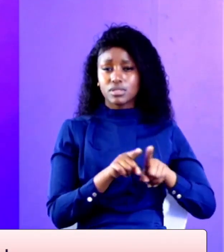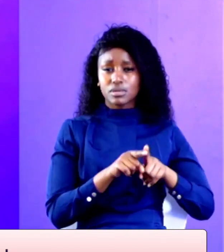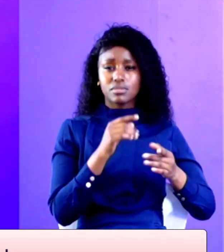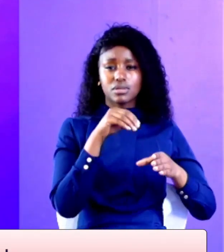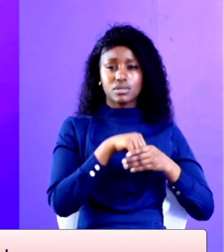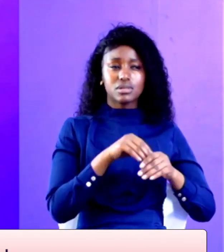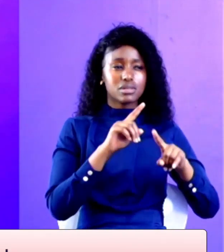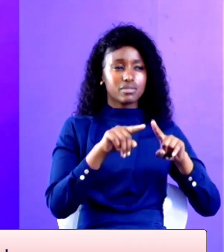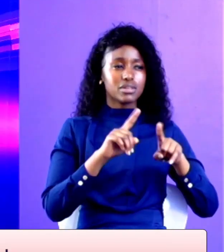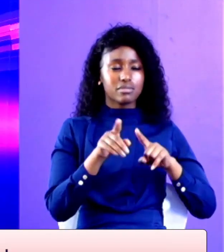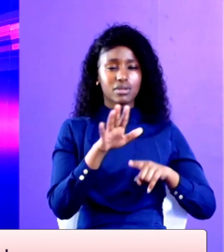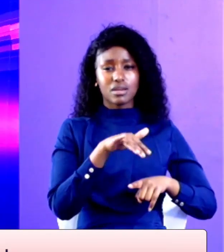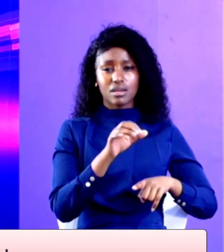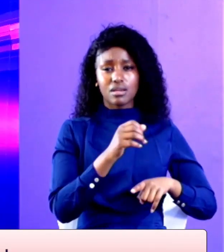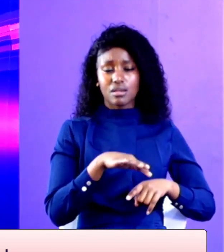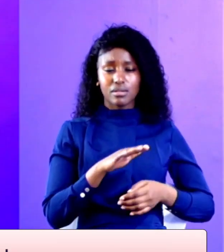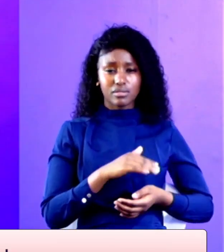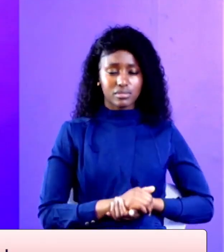So,